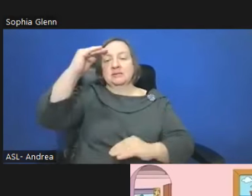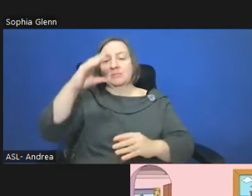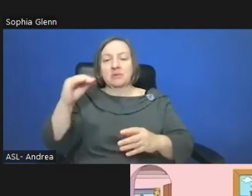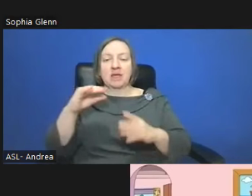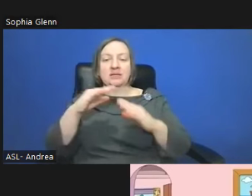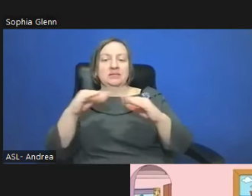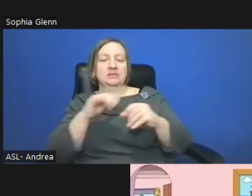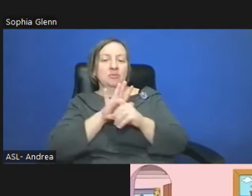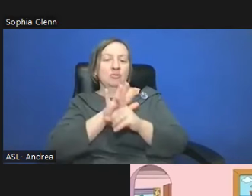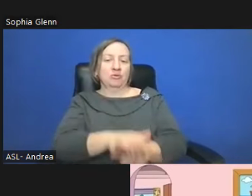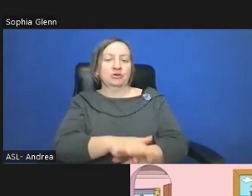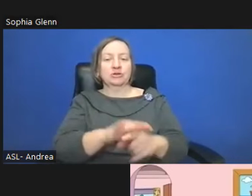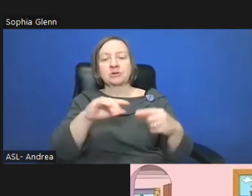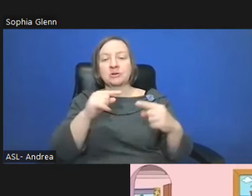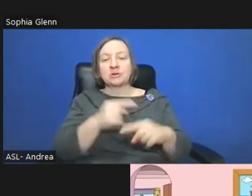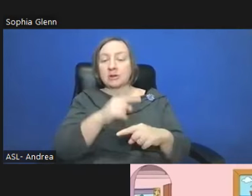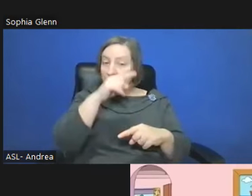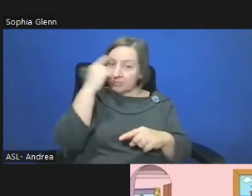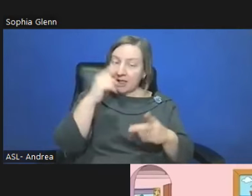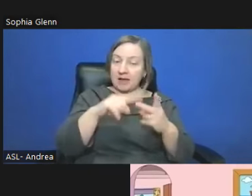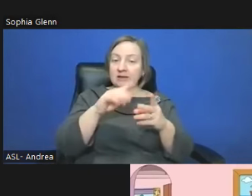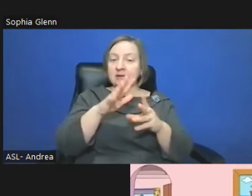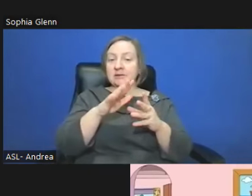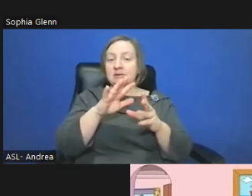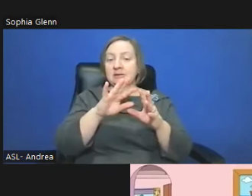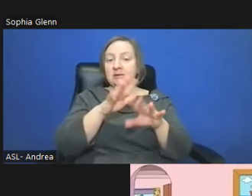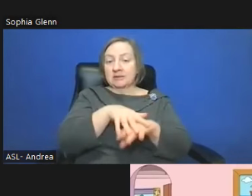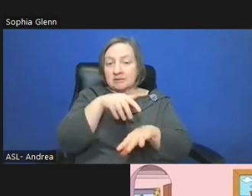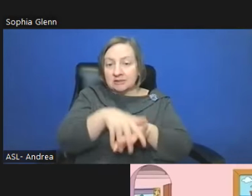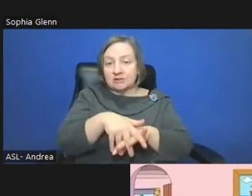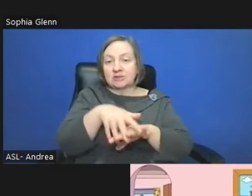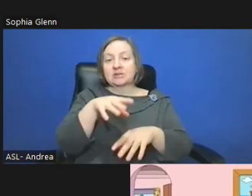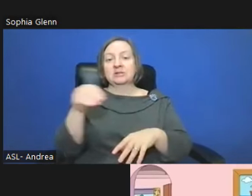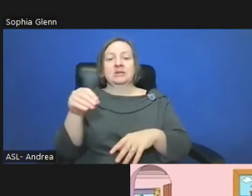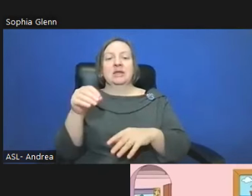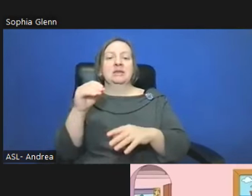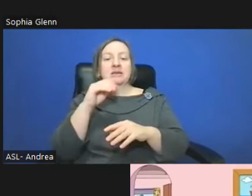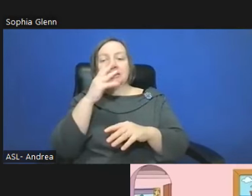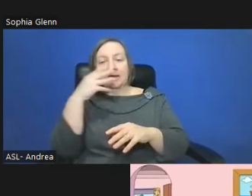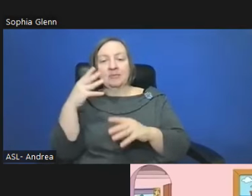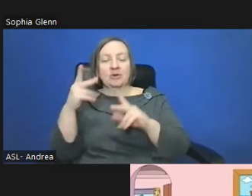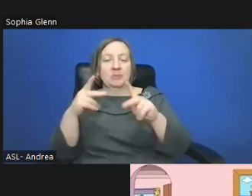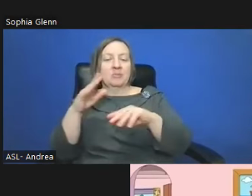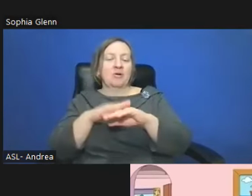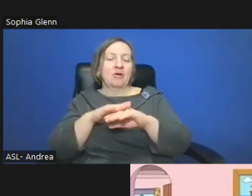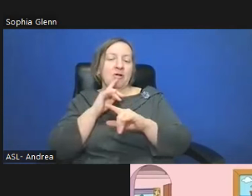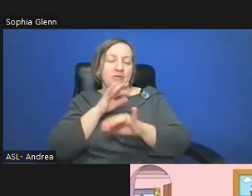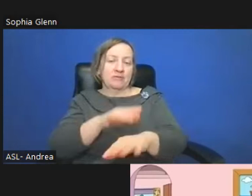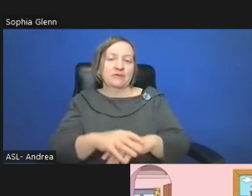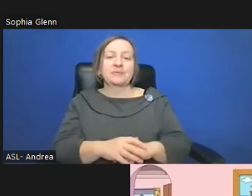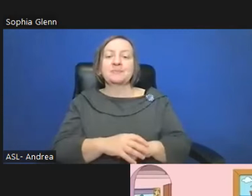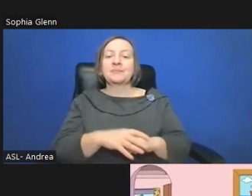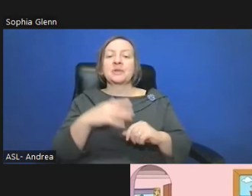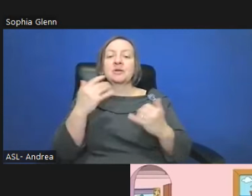harm against Black, Indigenous, and immigrant communities along the river. With this acknowledgement, we commit to honoring